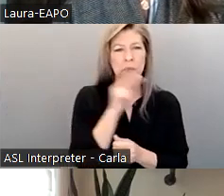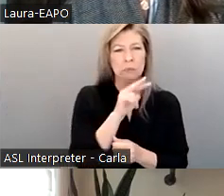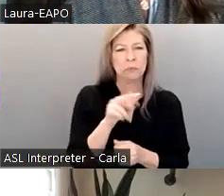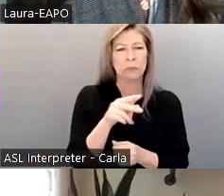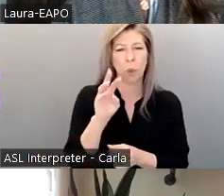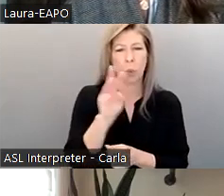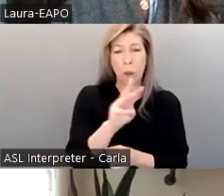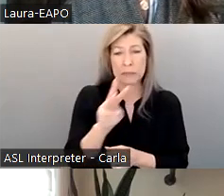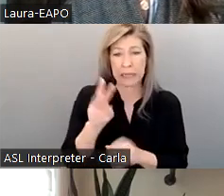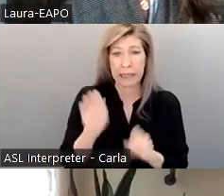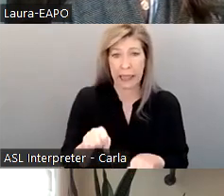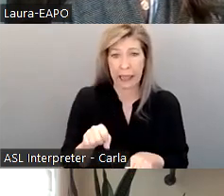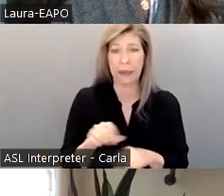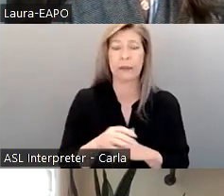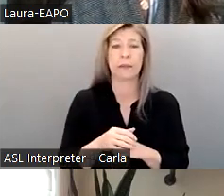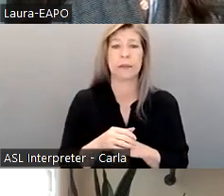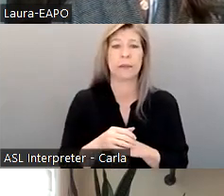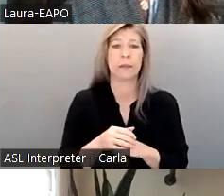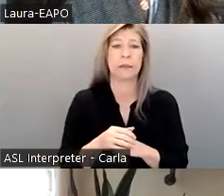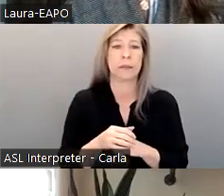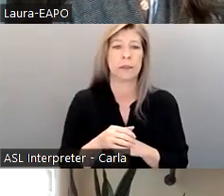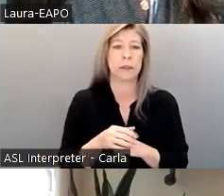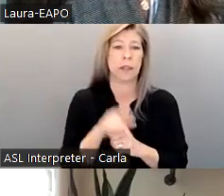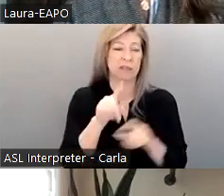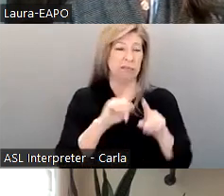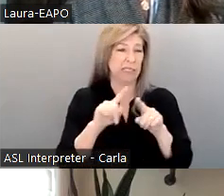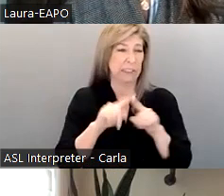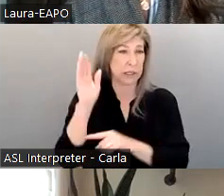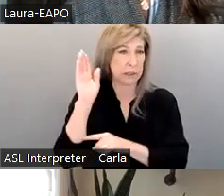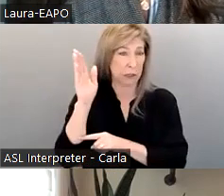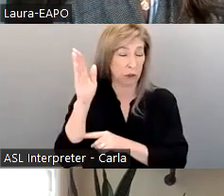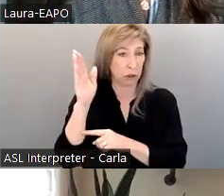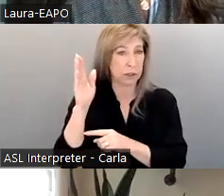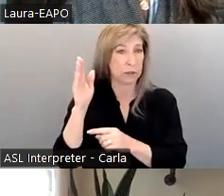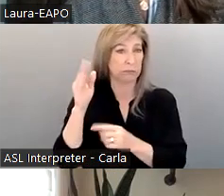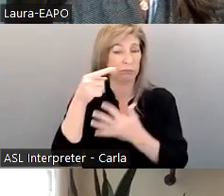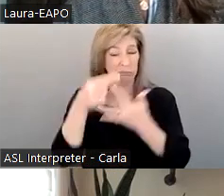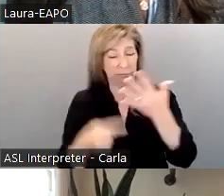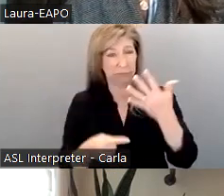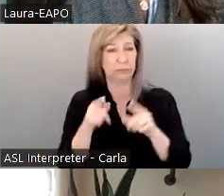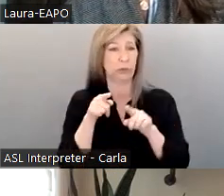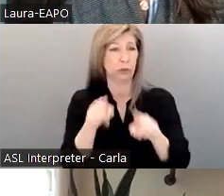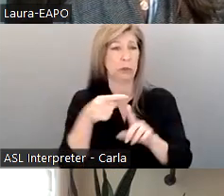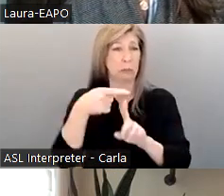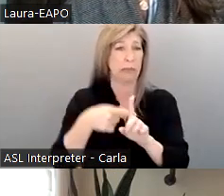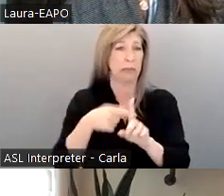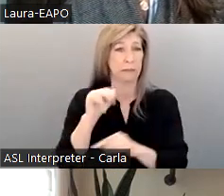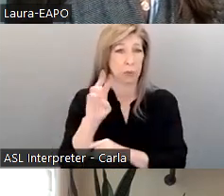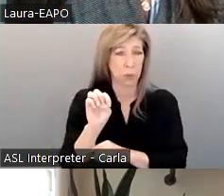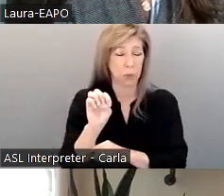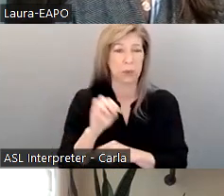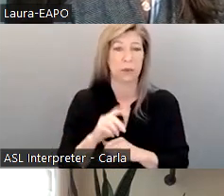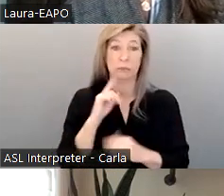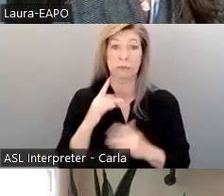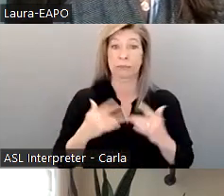wead.ca. So this is just the lineup of our speakers that we have. We're pretty excited about having everyone join us. They're pretty